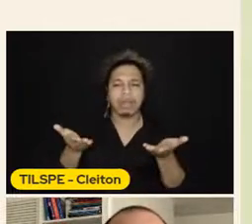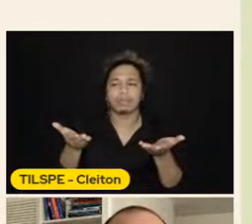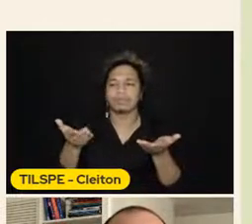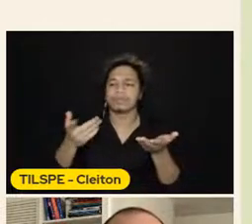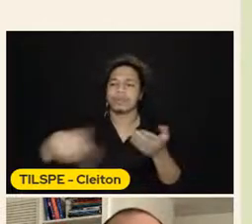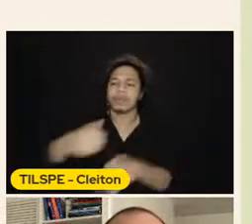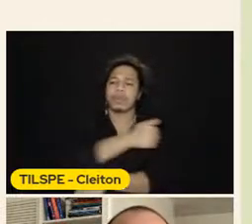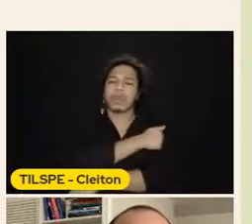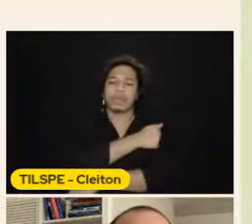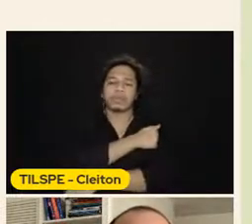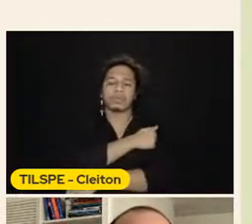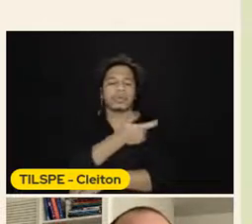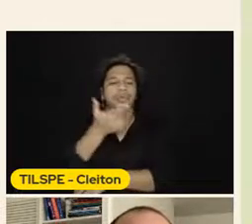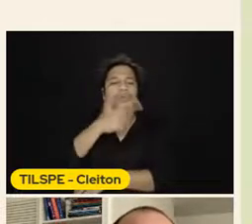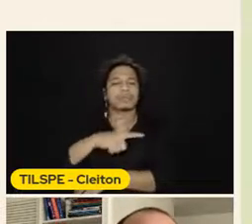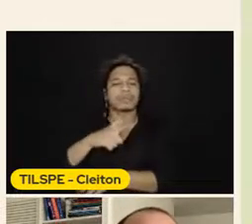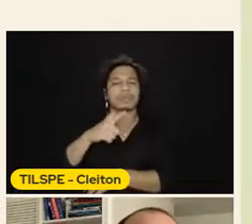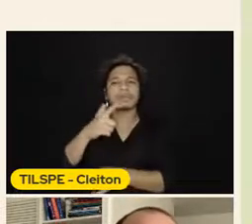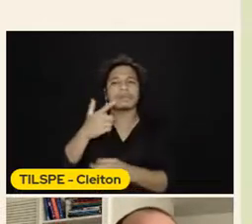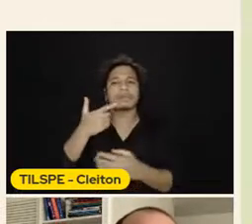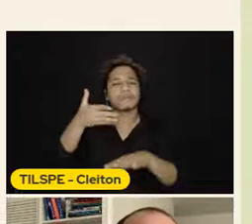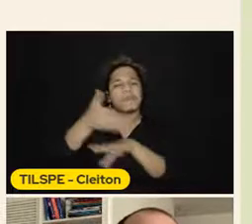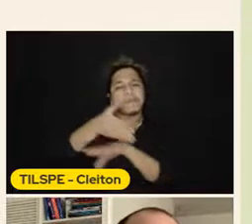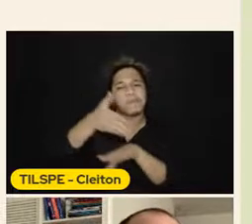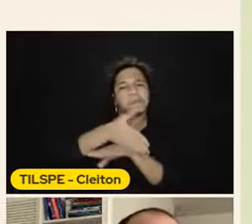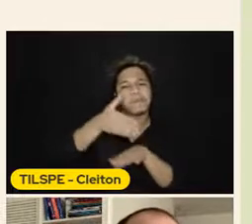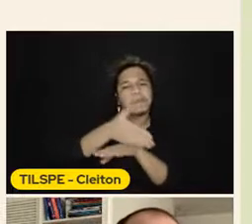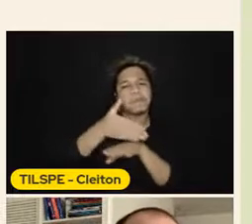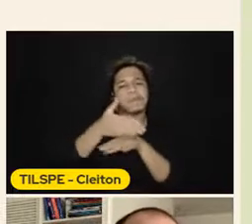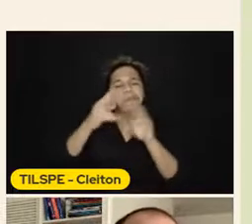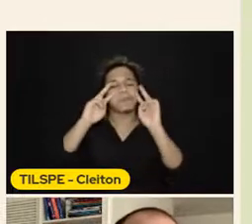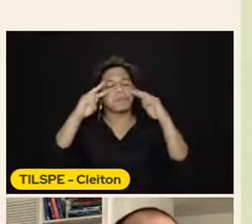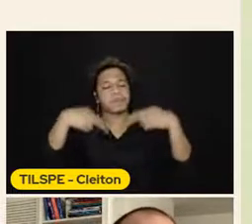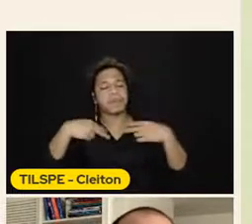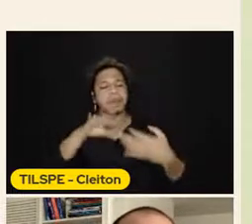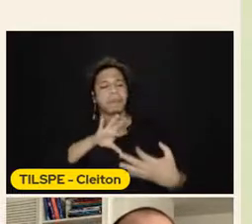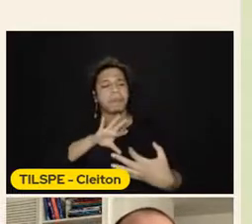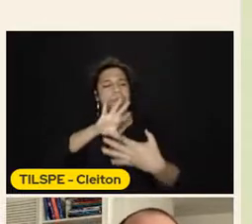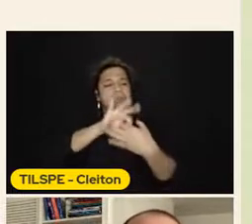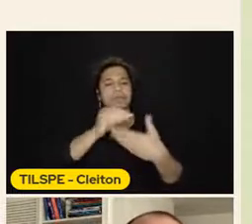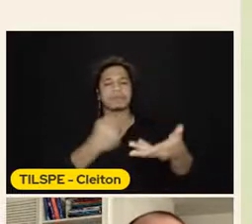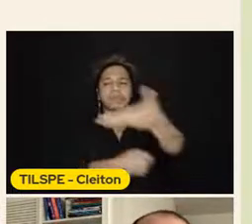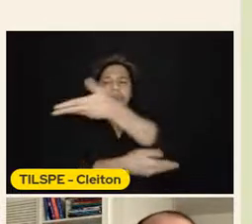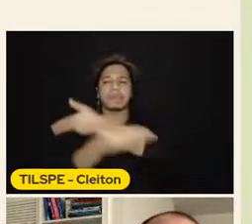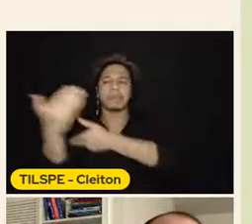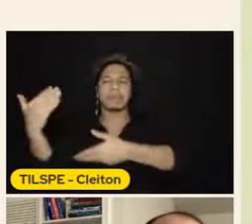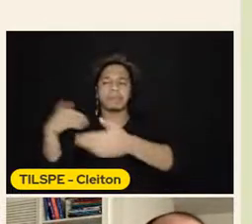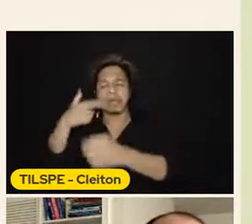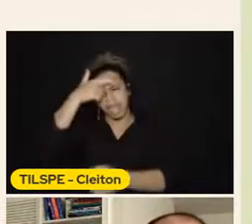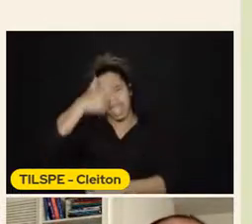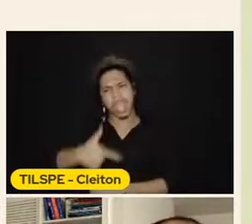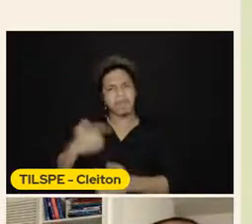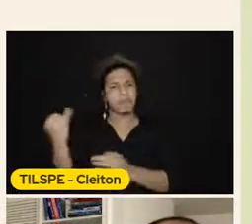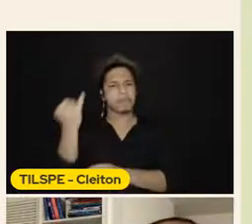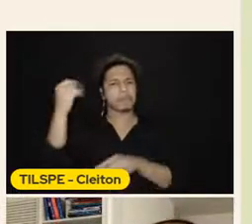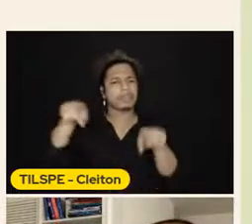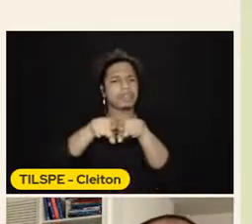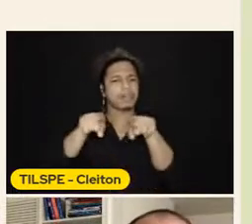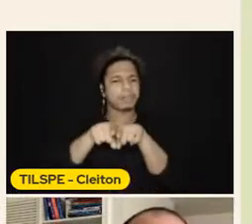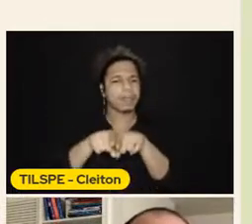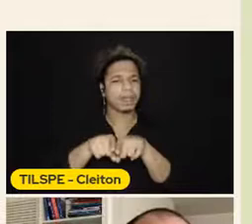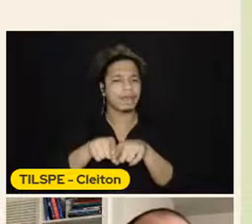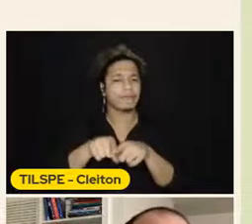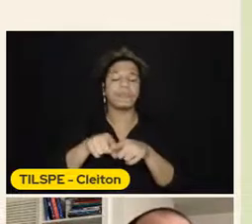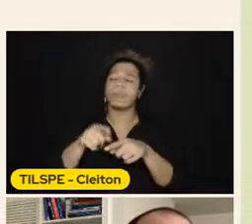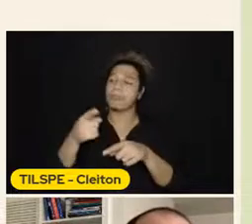make sense, participate, and see themselves as part of this conversation. Once again, they can see themselves as part of